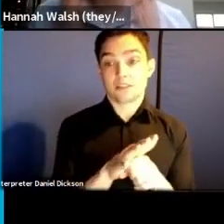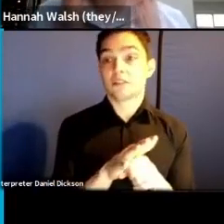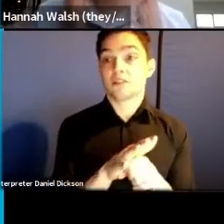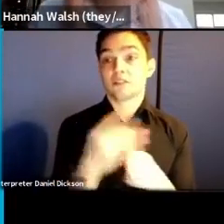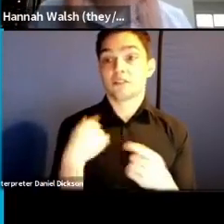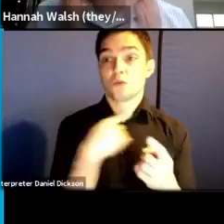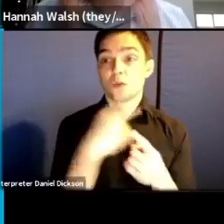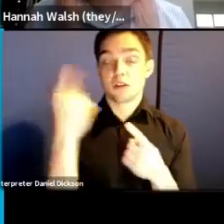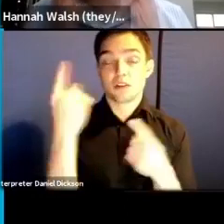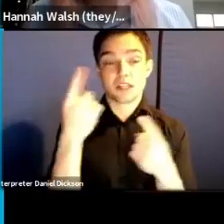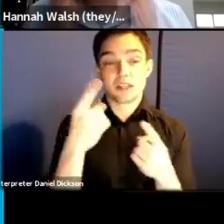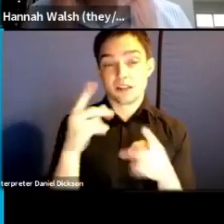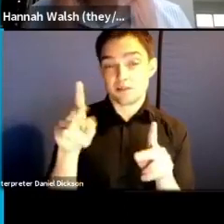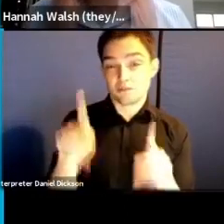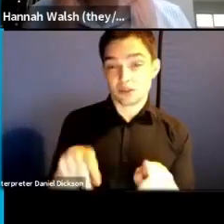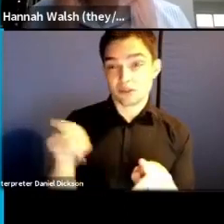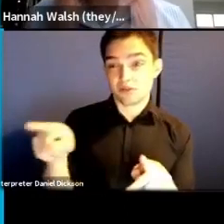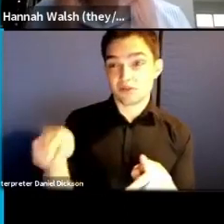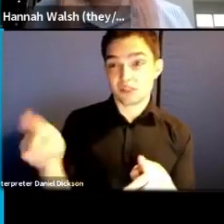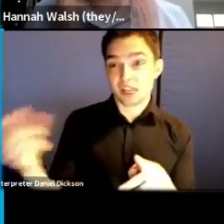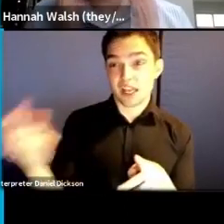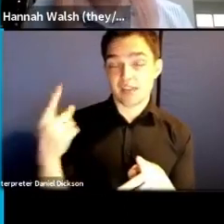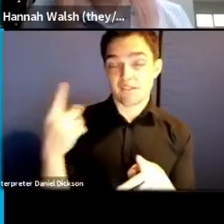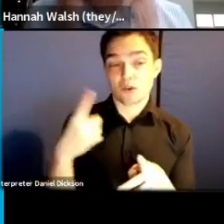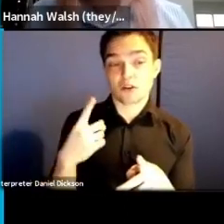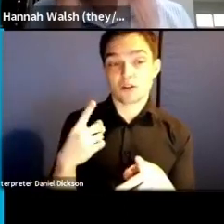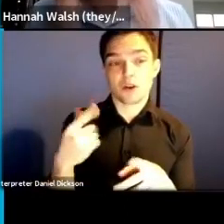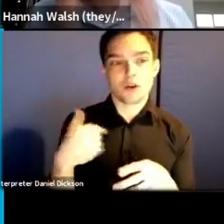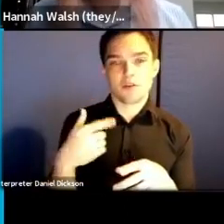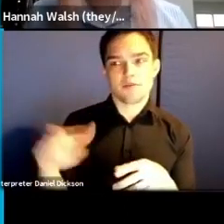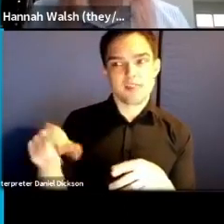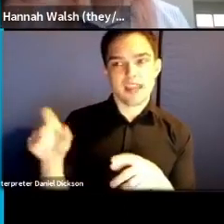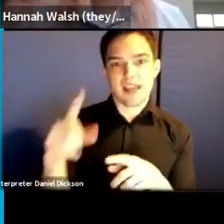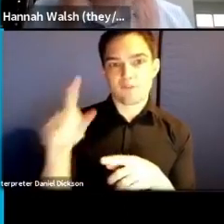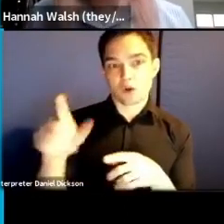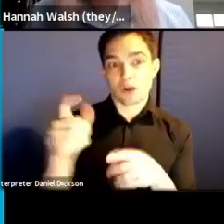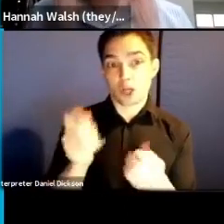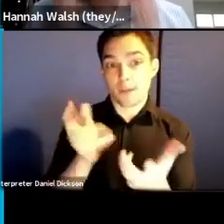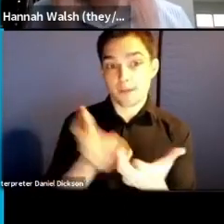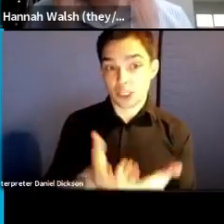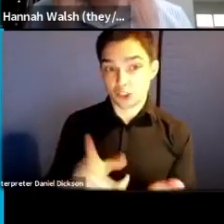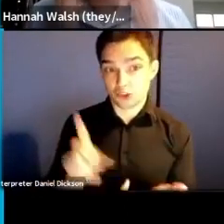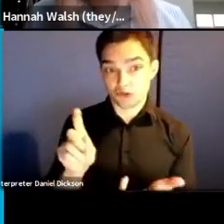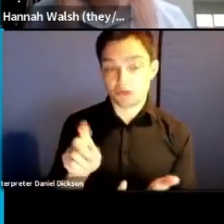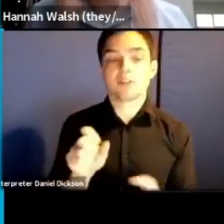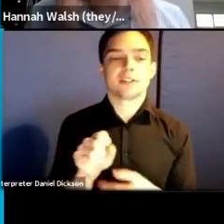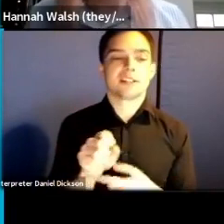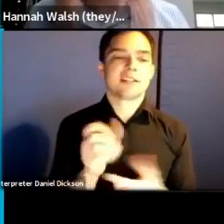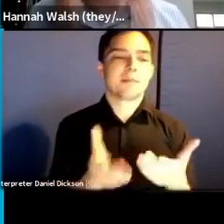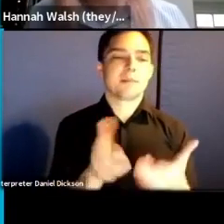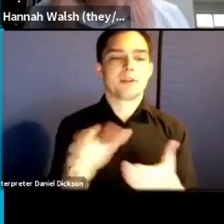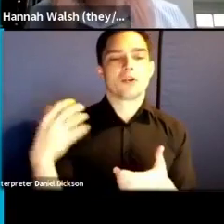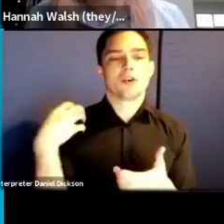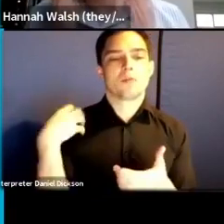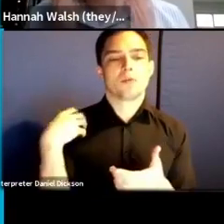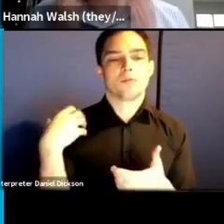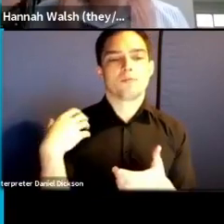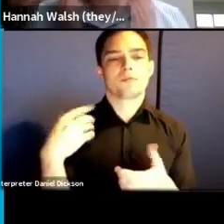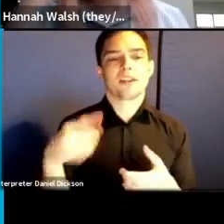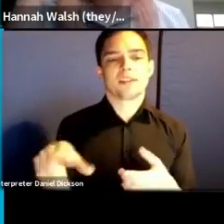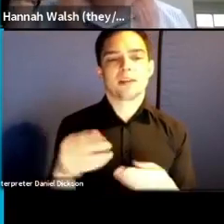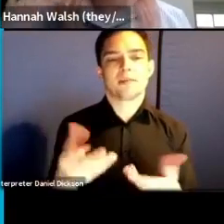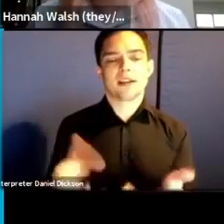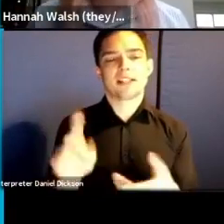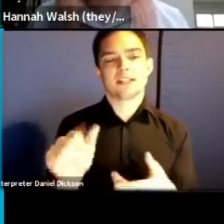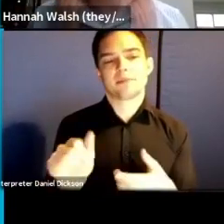of, did a person ask for accommodations? In that case, yes, maybe your employer can request disability related